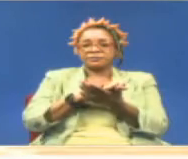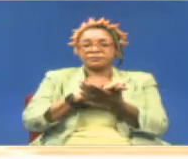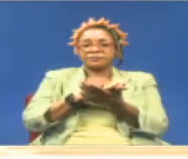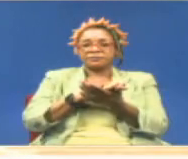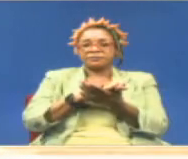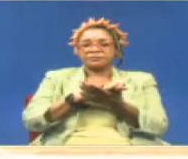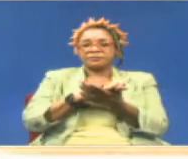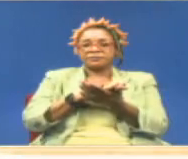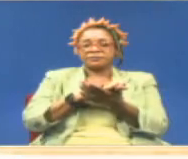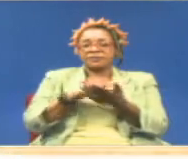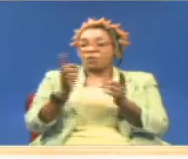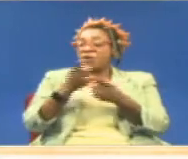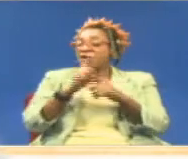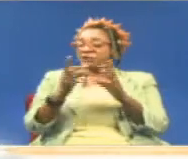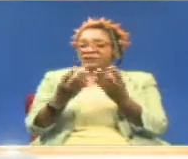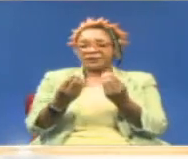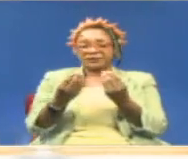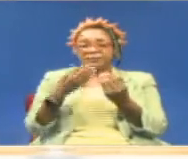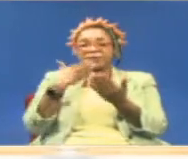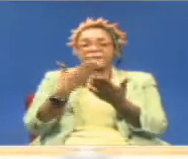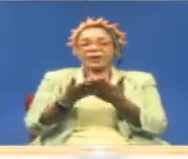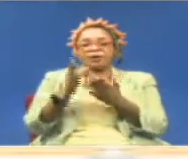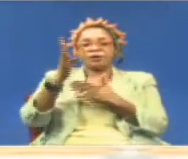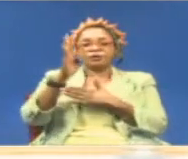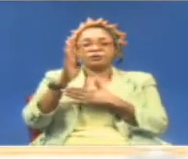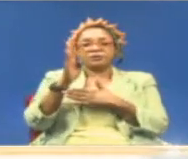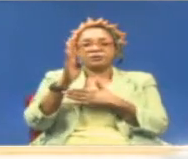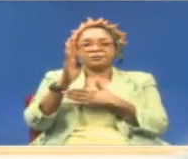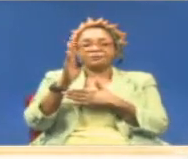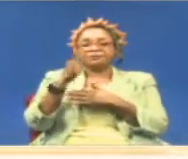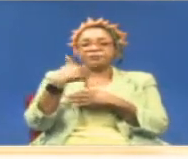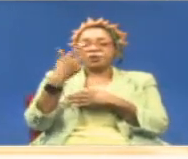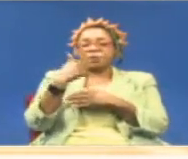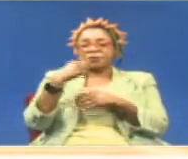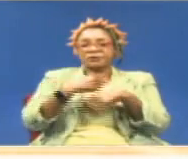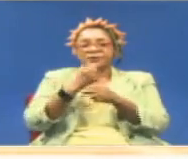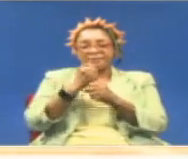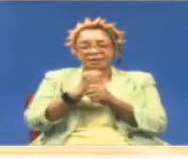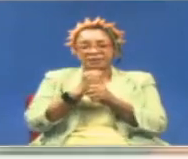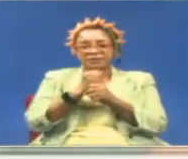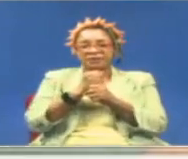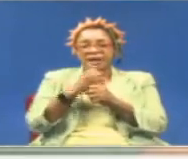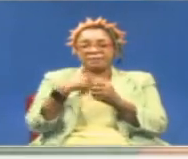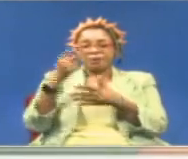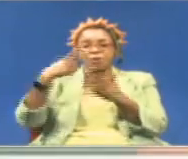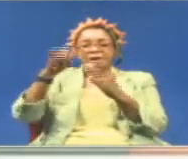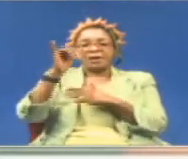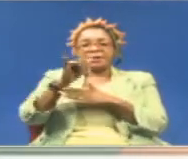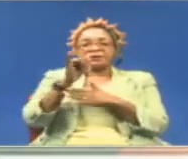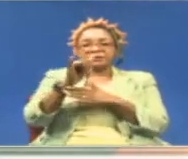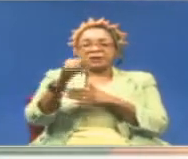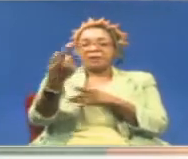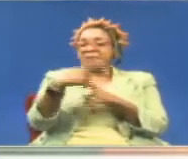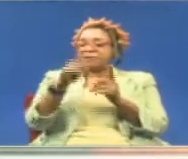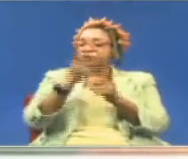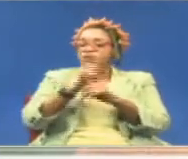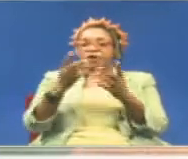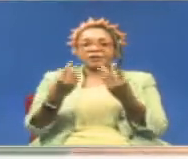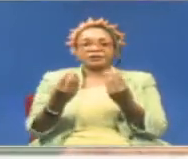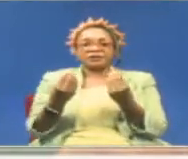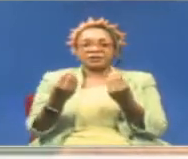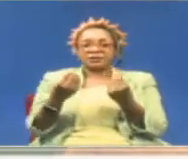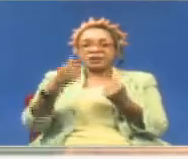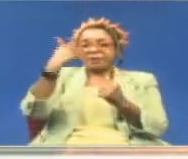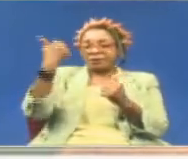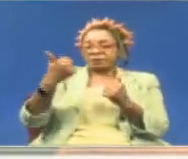Haikuwa rahisi. First nashukuru Mungu ambao ameniwezesha ni win race. Ngawa haikuwa rahisi. Chuma sisi